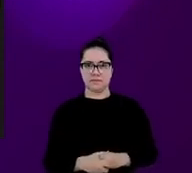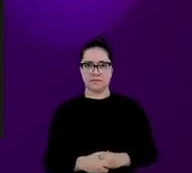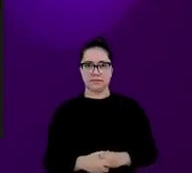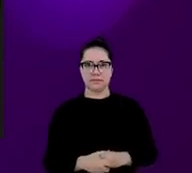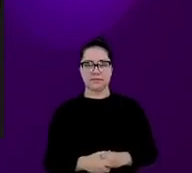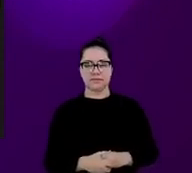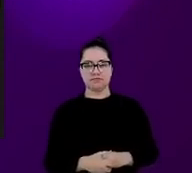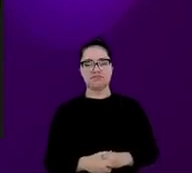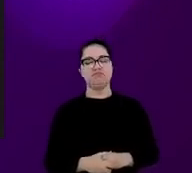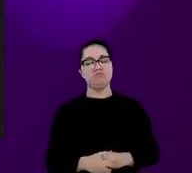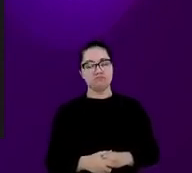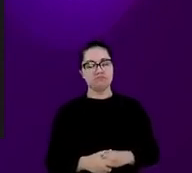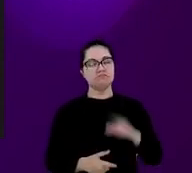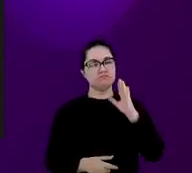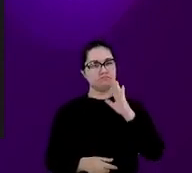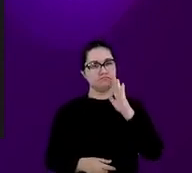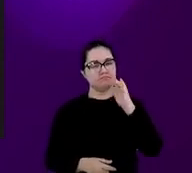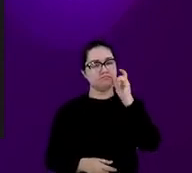are you using?